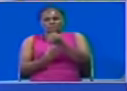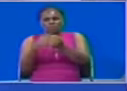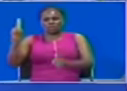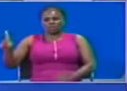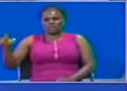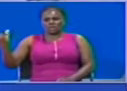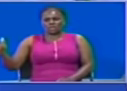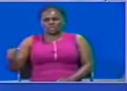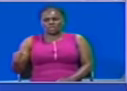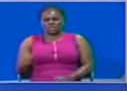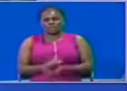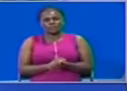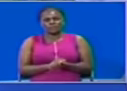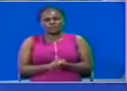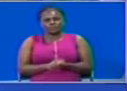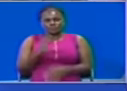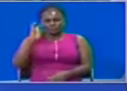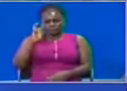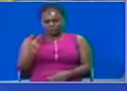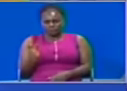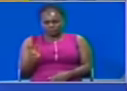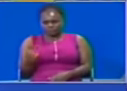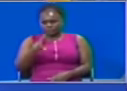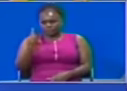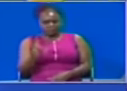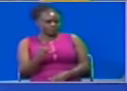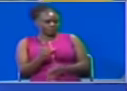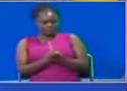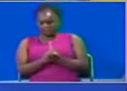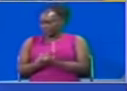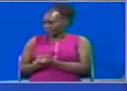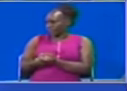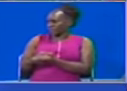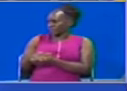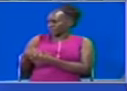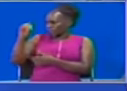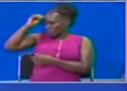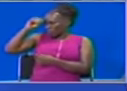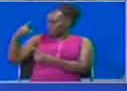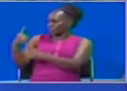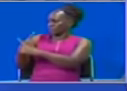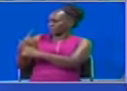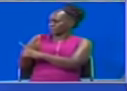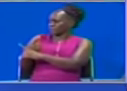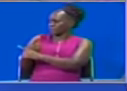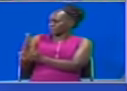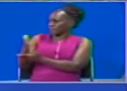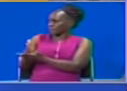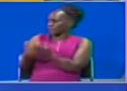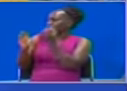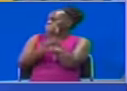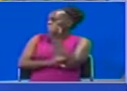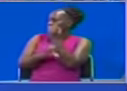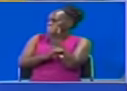stand strong with each other. Many may look at this as an unfortunate even question to ask, but there's a growing sentiment in some quarters that somehow the country